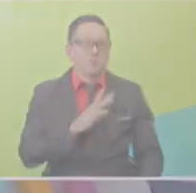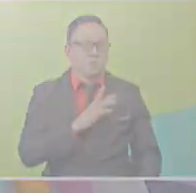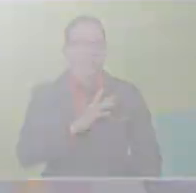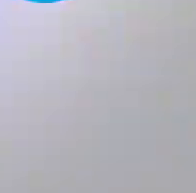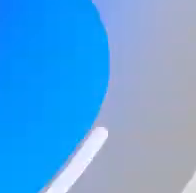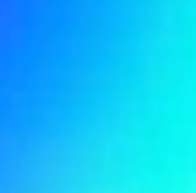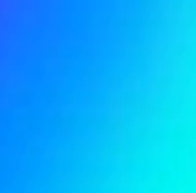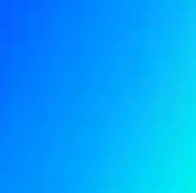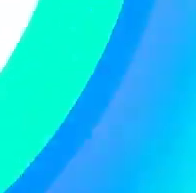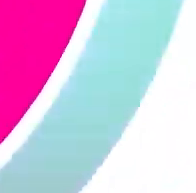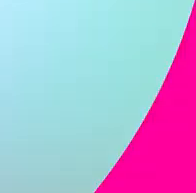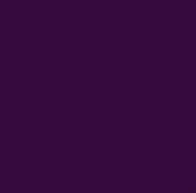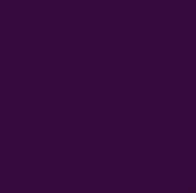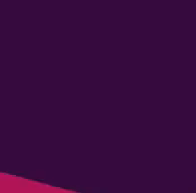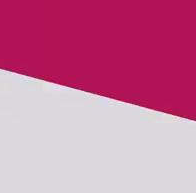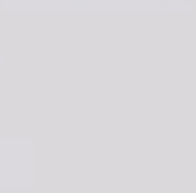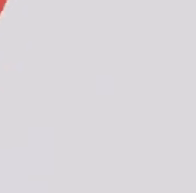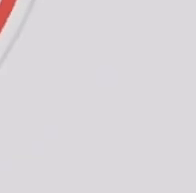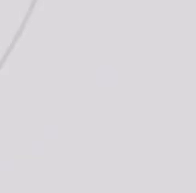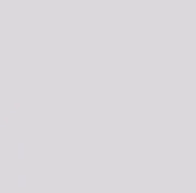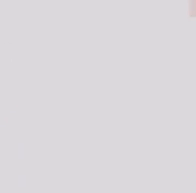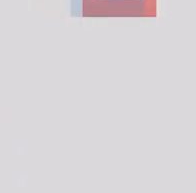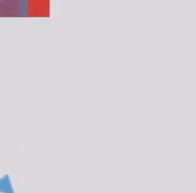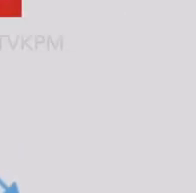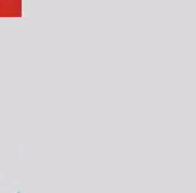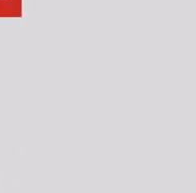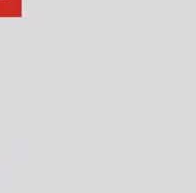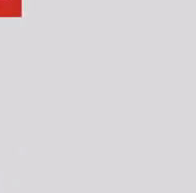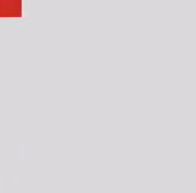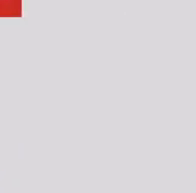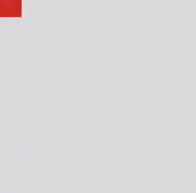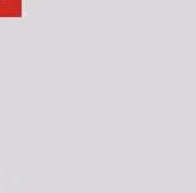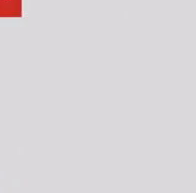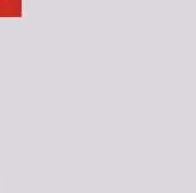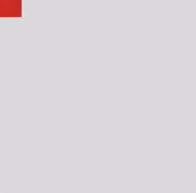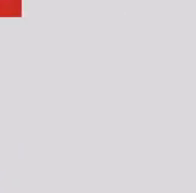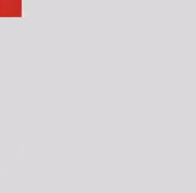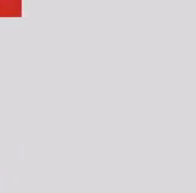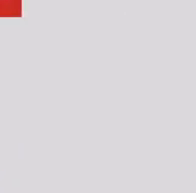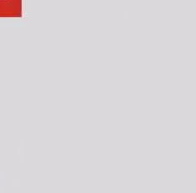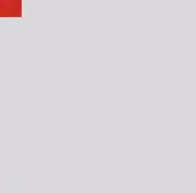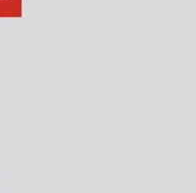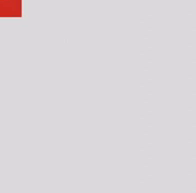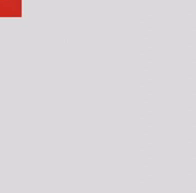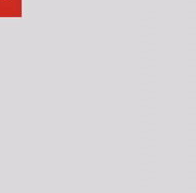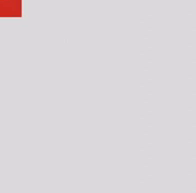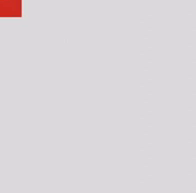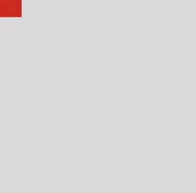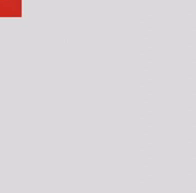cool, cool chef. Together, I'm a cool, cool chef.